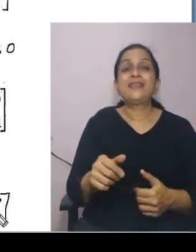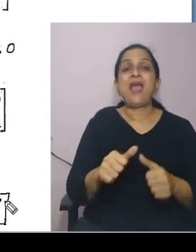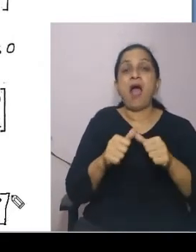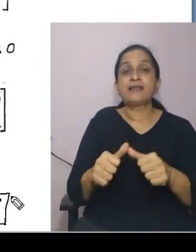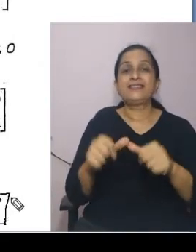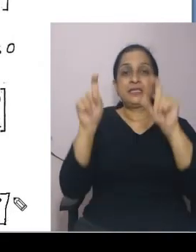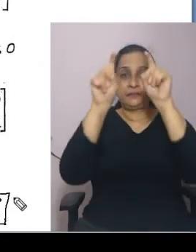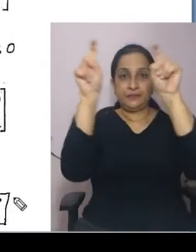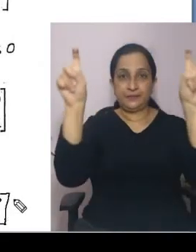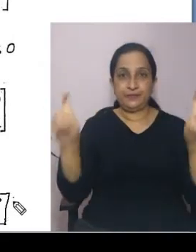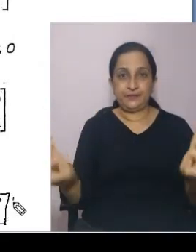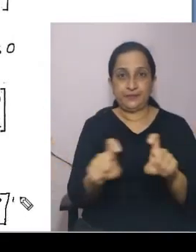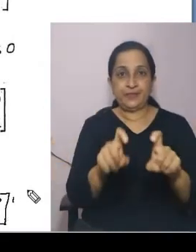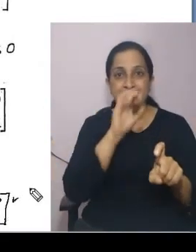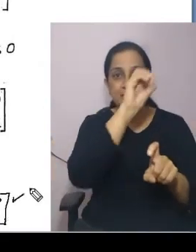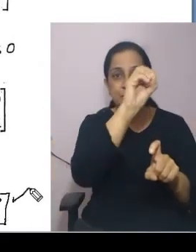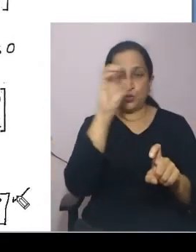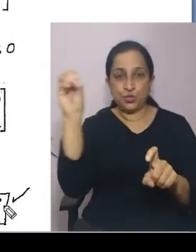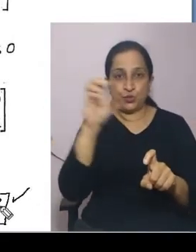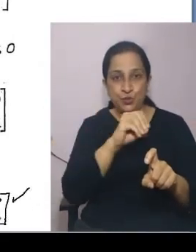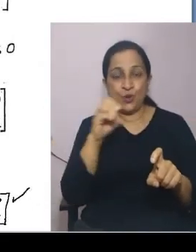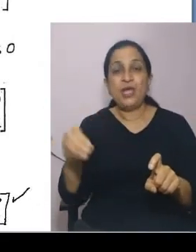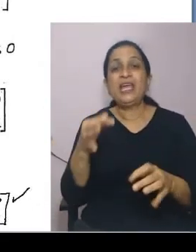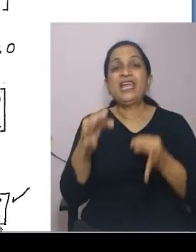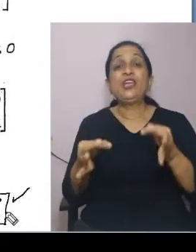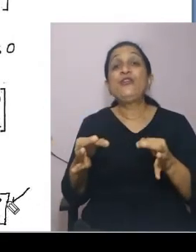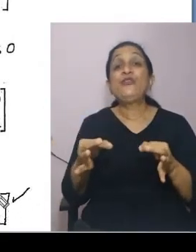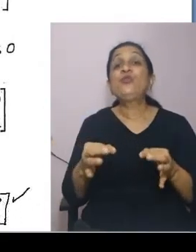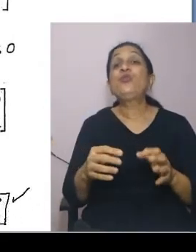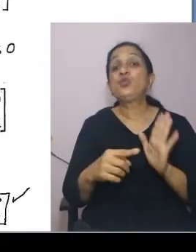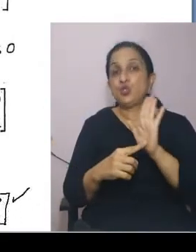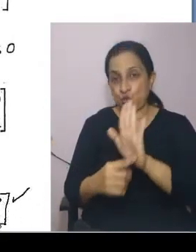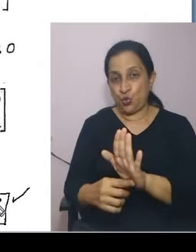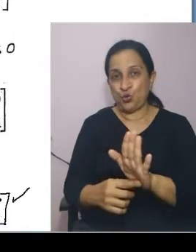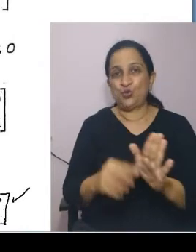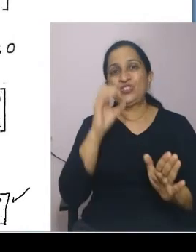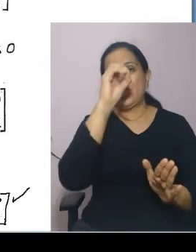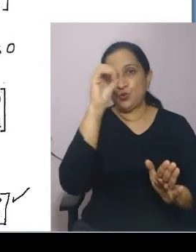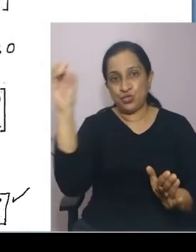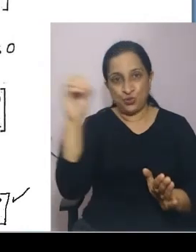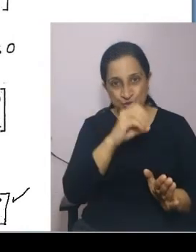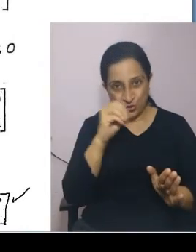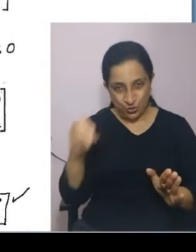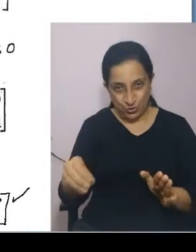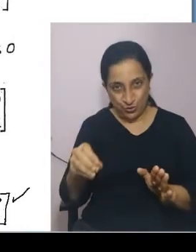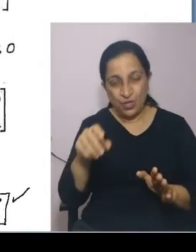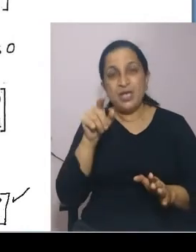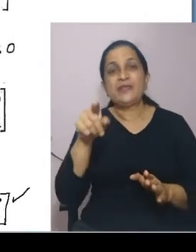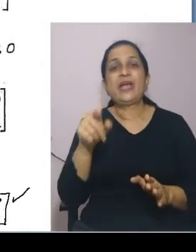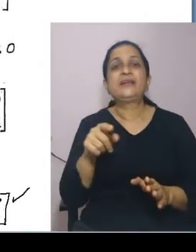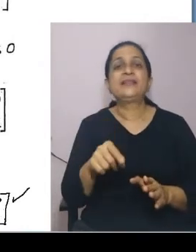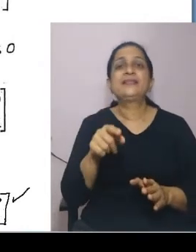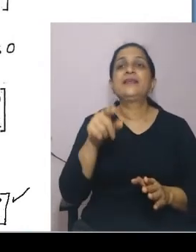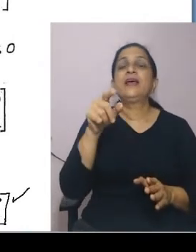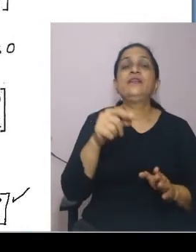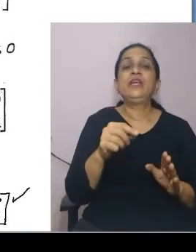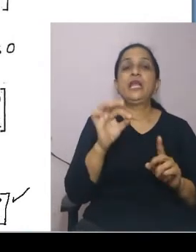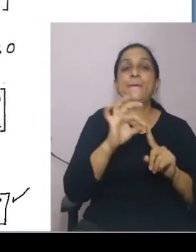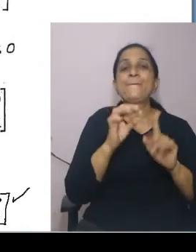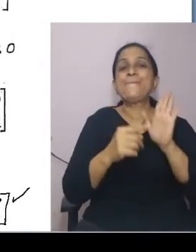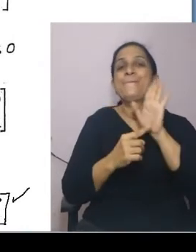resultant matrix of 0 0. So if you prove that this is 0 0 0 0 matrix, then it means